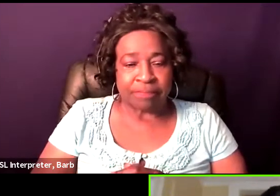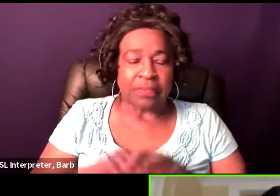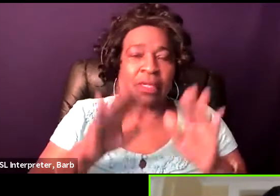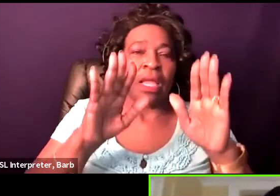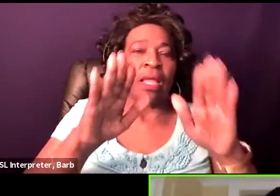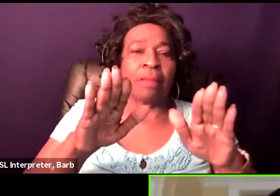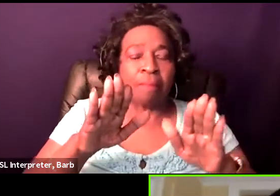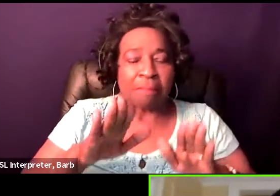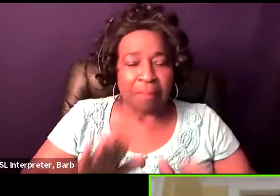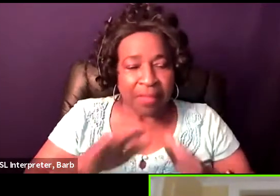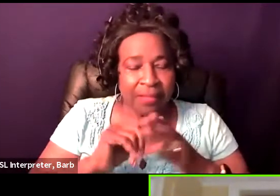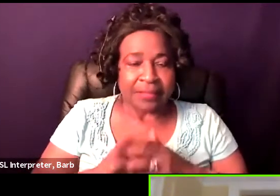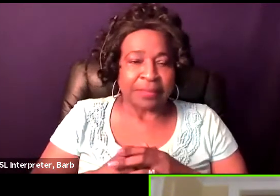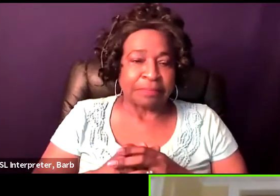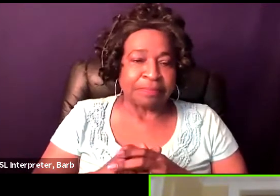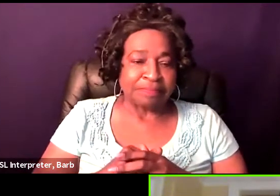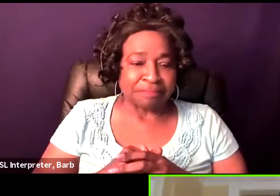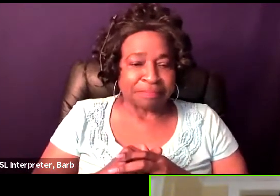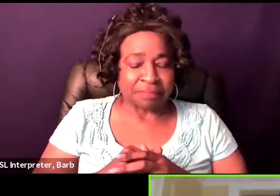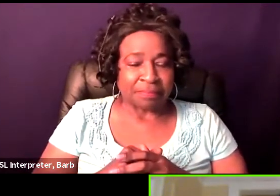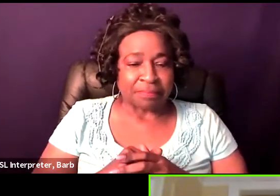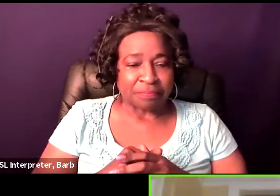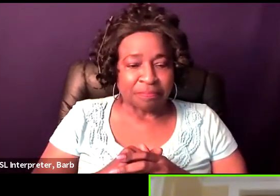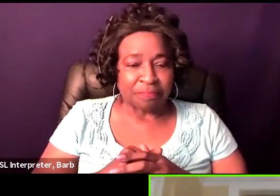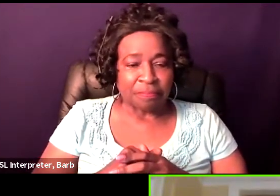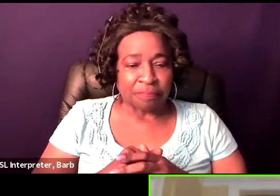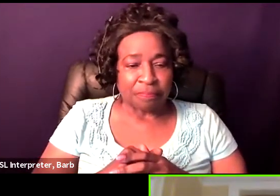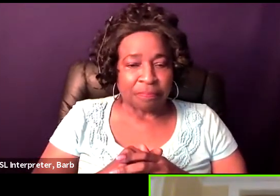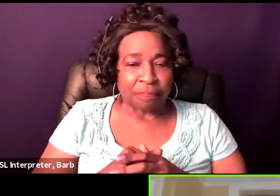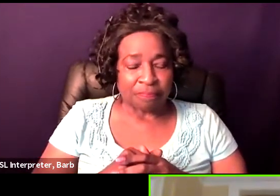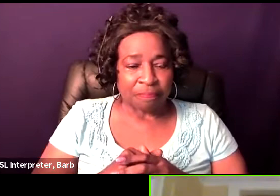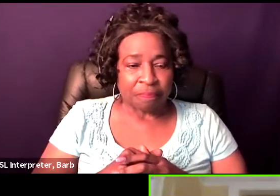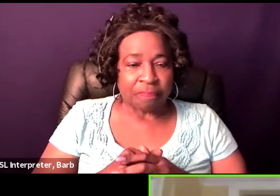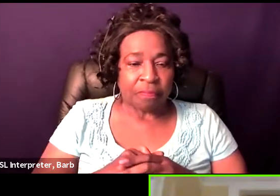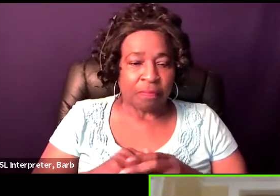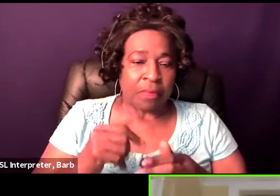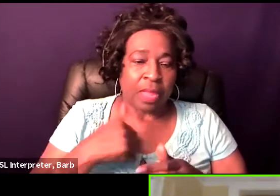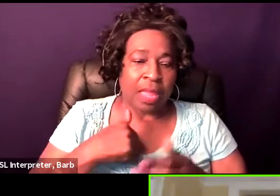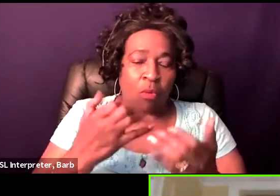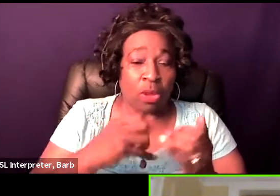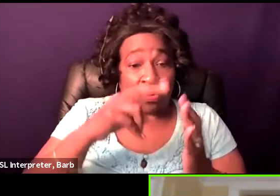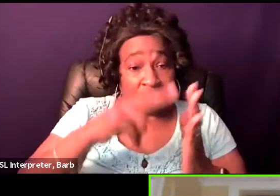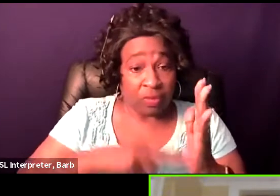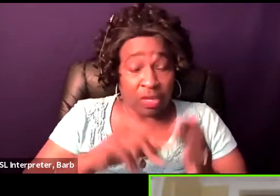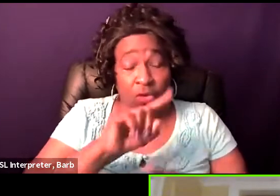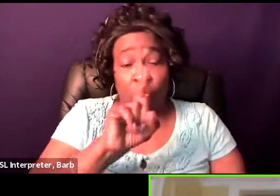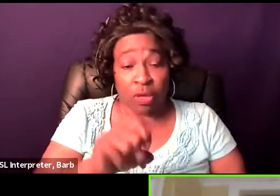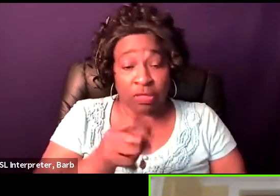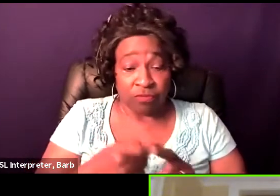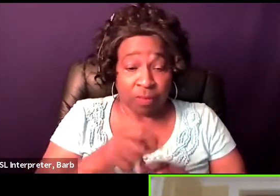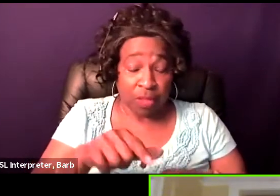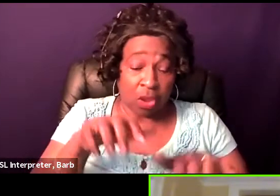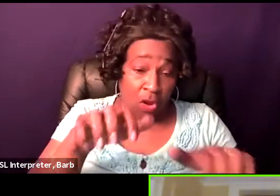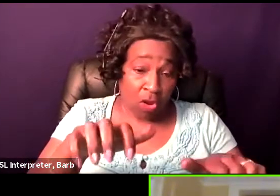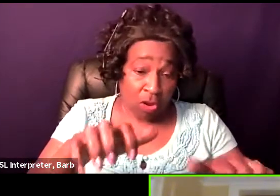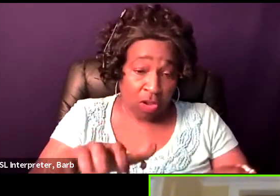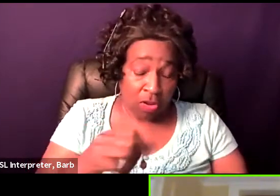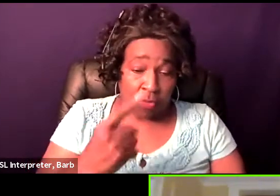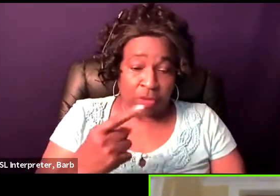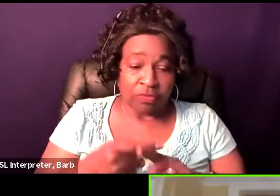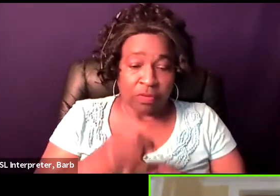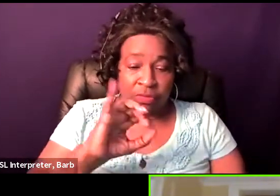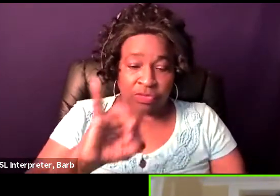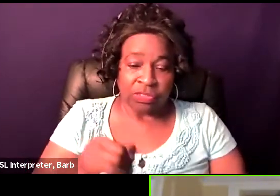Amazing. I want to talk about, I want to read some questions from the audience. Mm-hmm. One of them is from Janine.